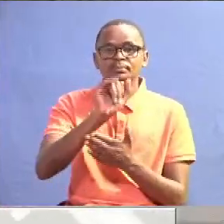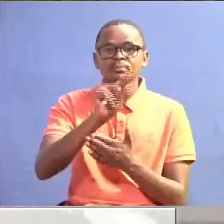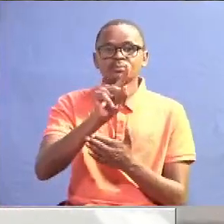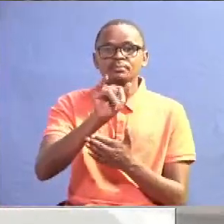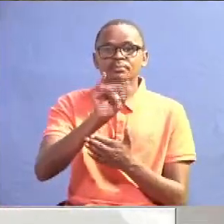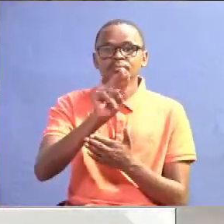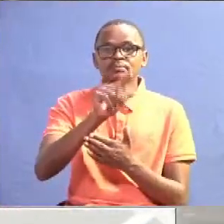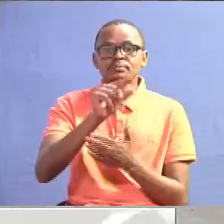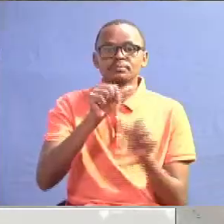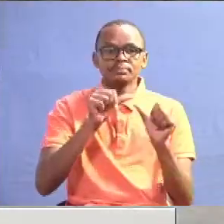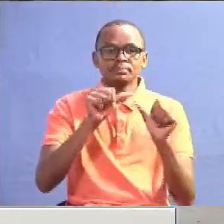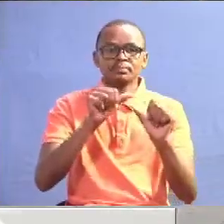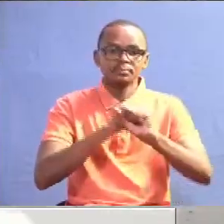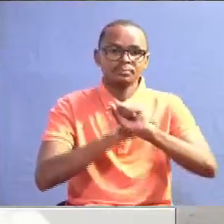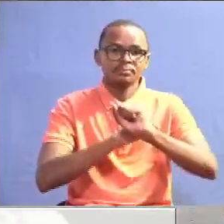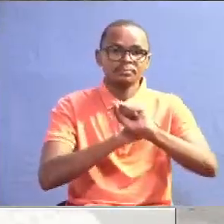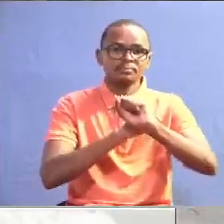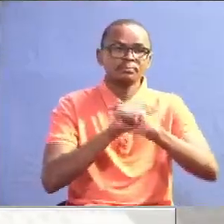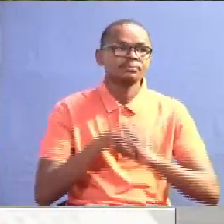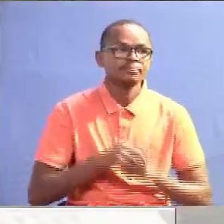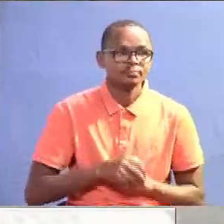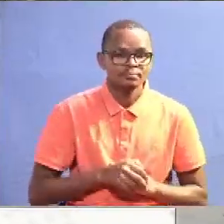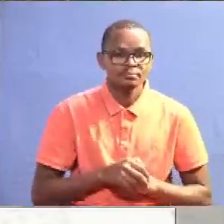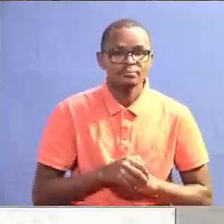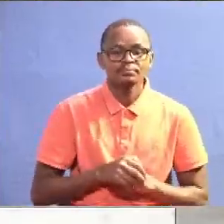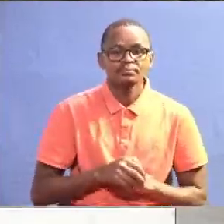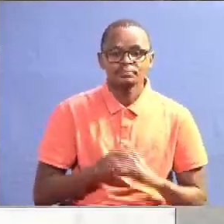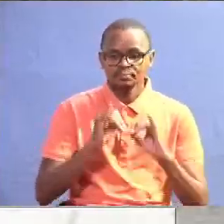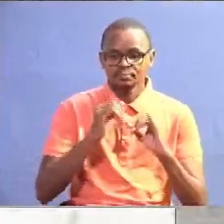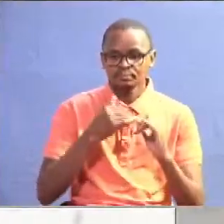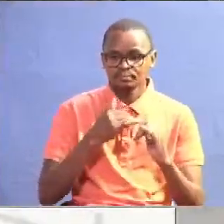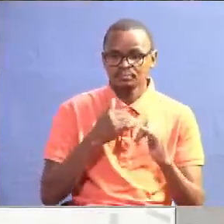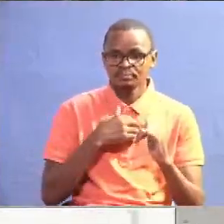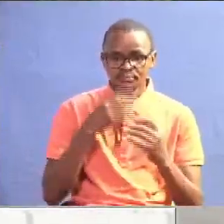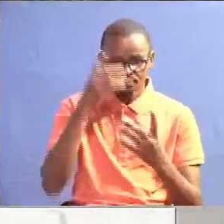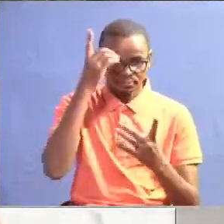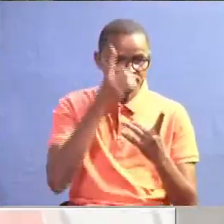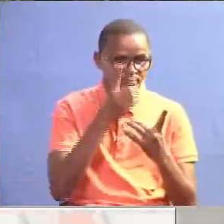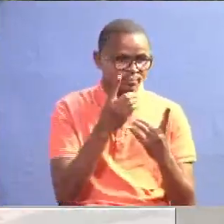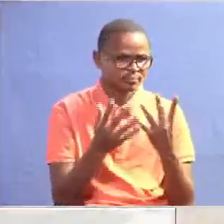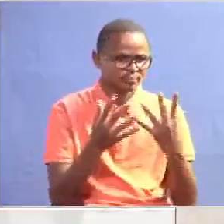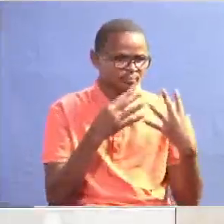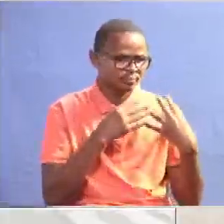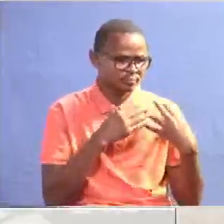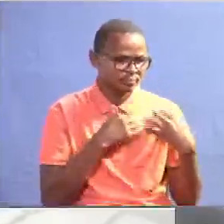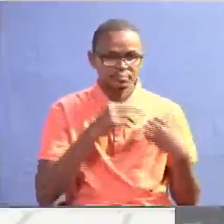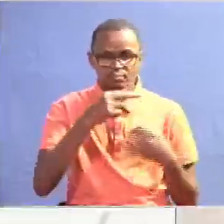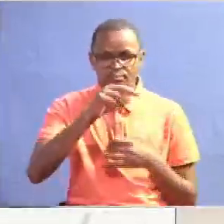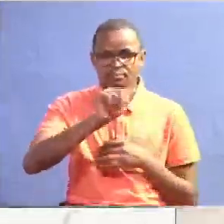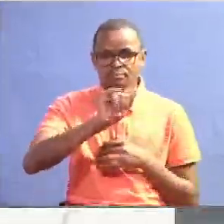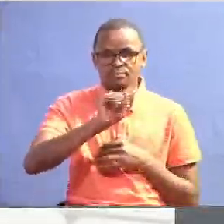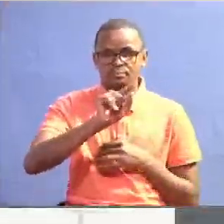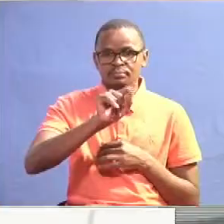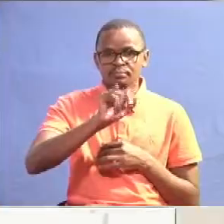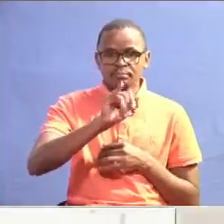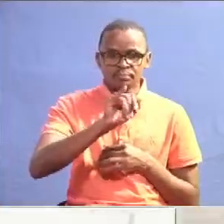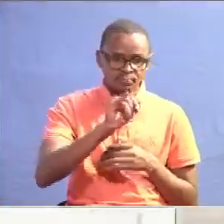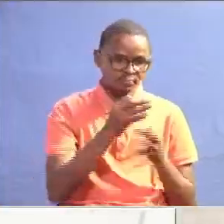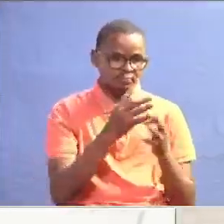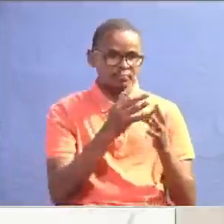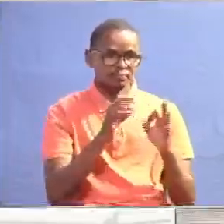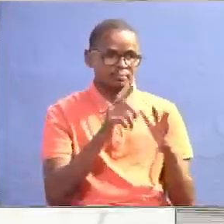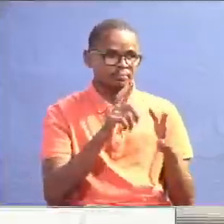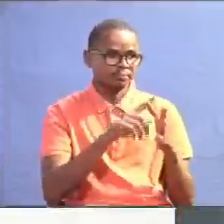potential continued support. He may now have to decide whether to exempt the Haiti mission from this freeze,